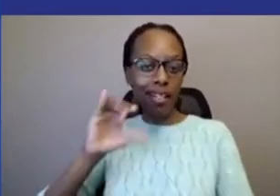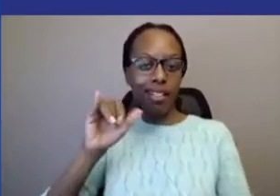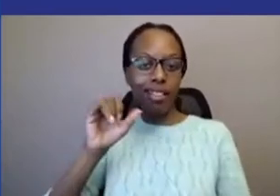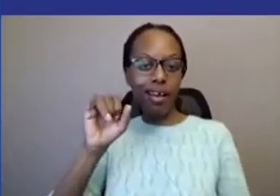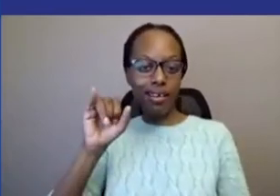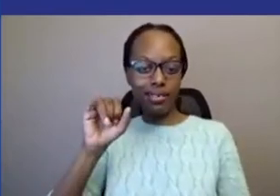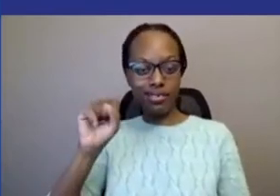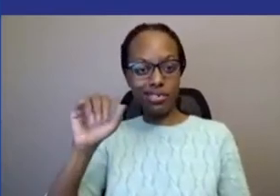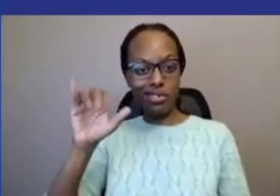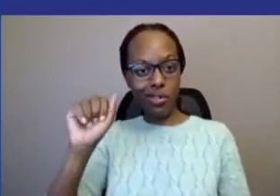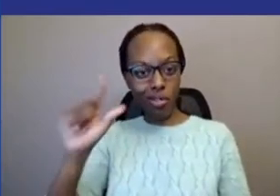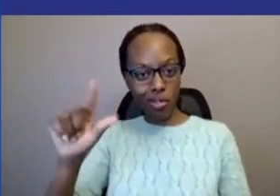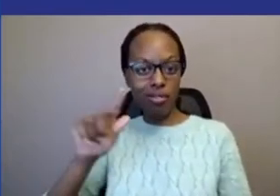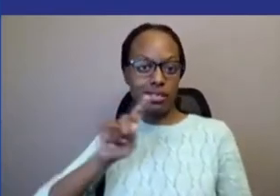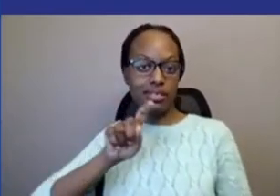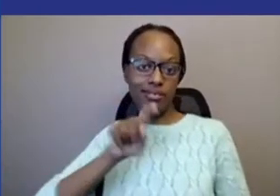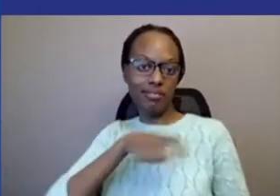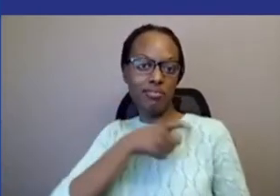also